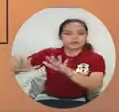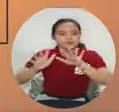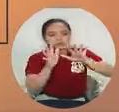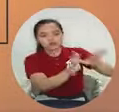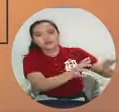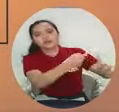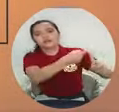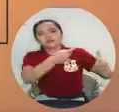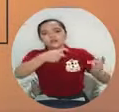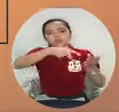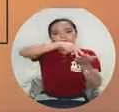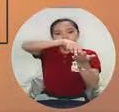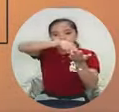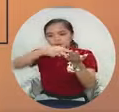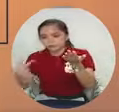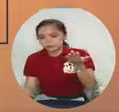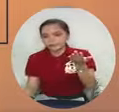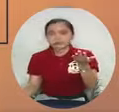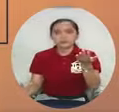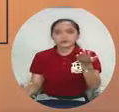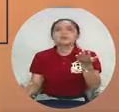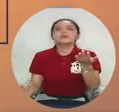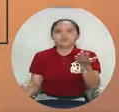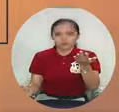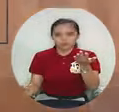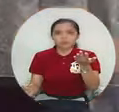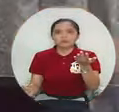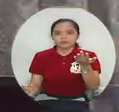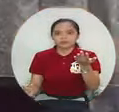from failing and falling.